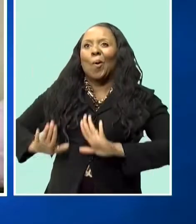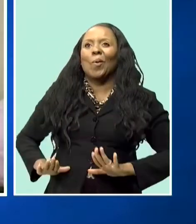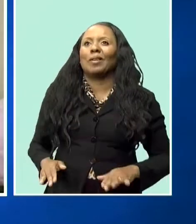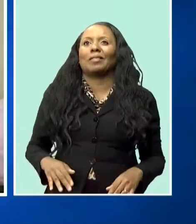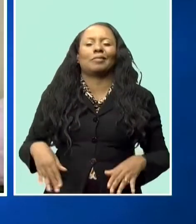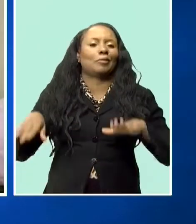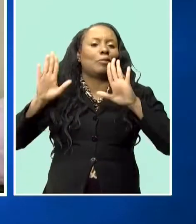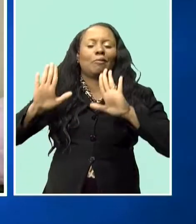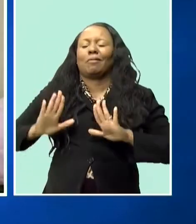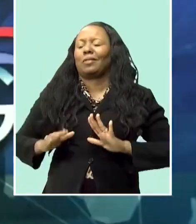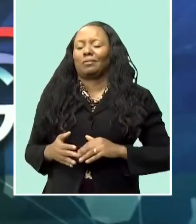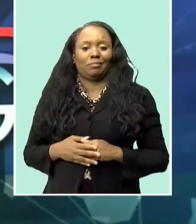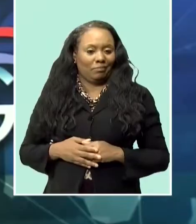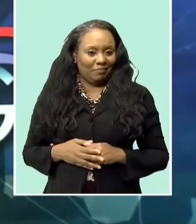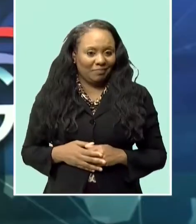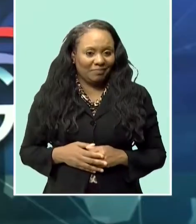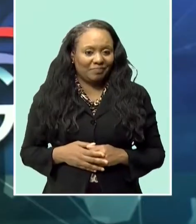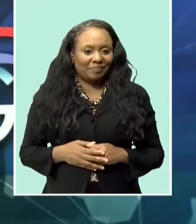small word, but great.